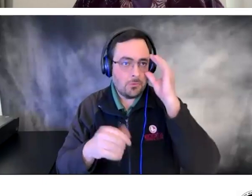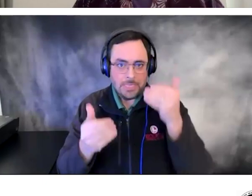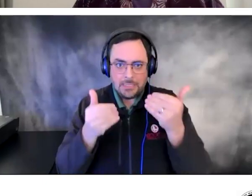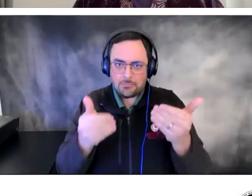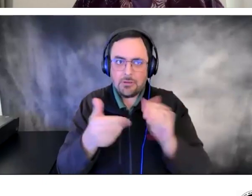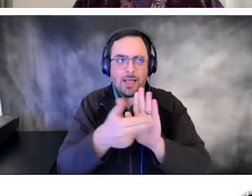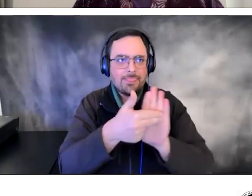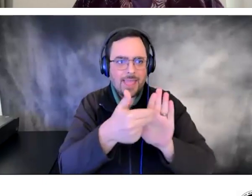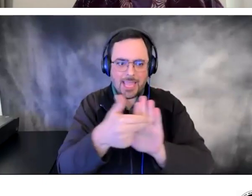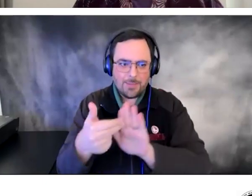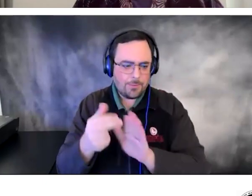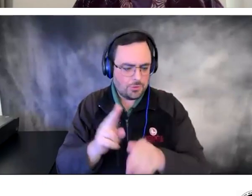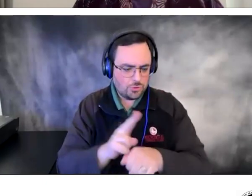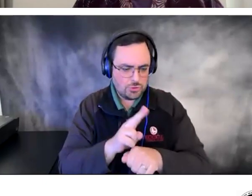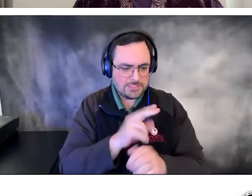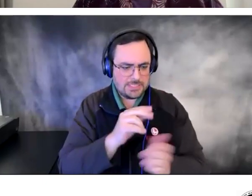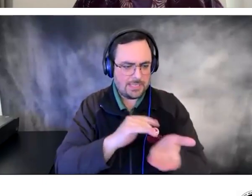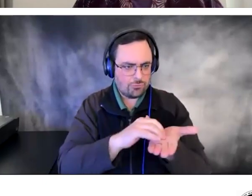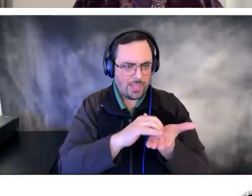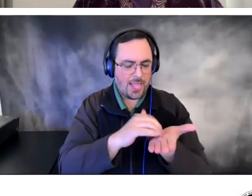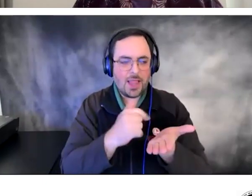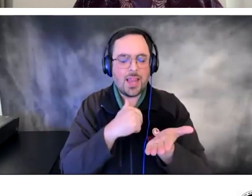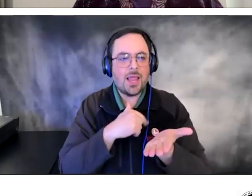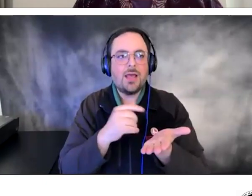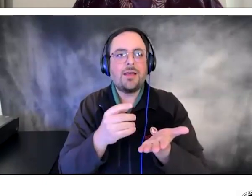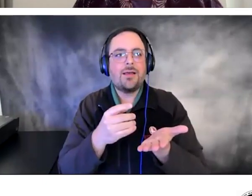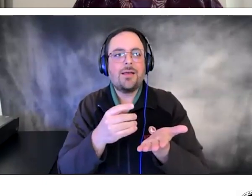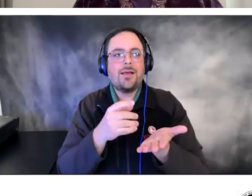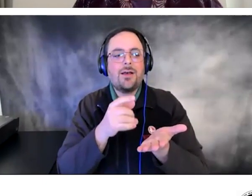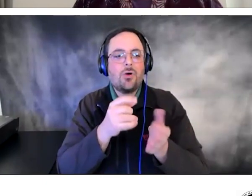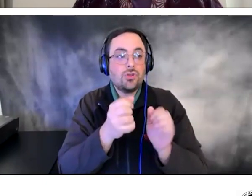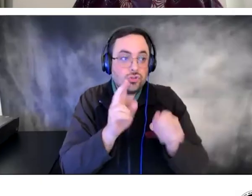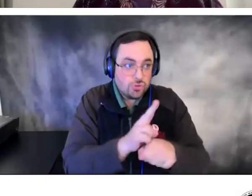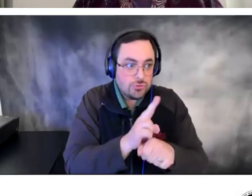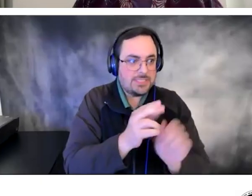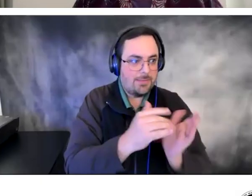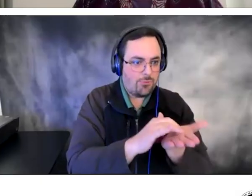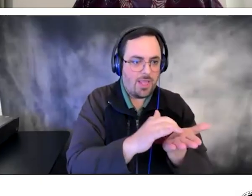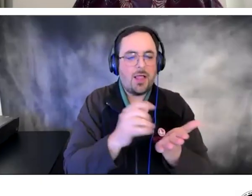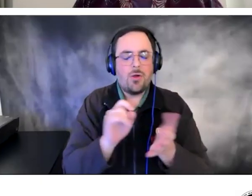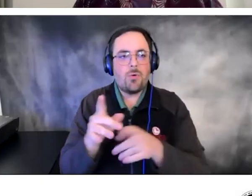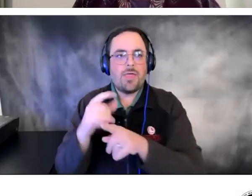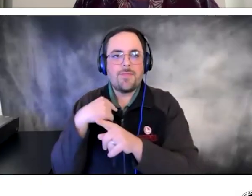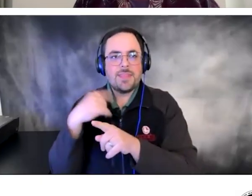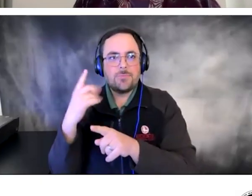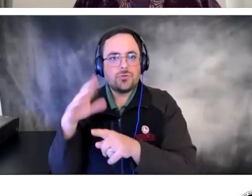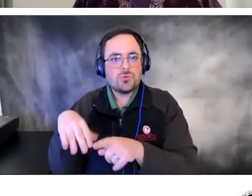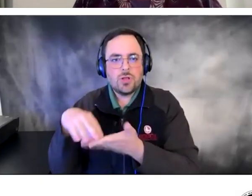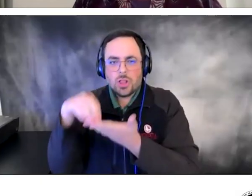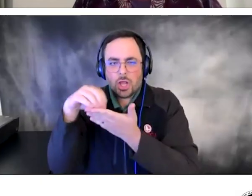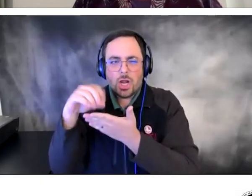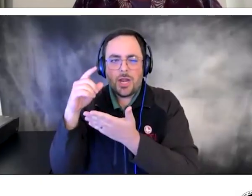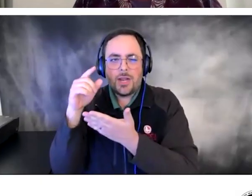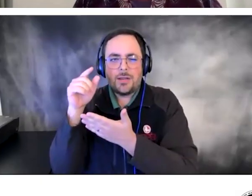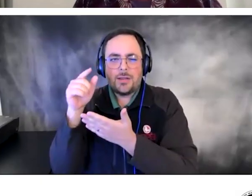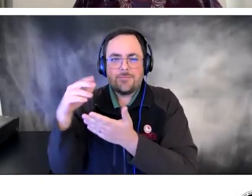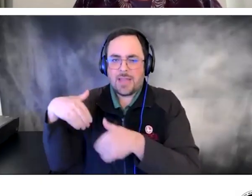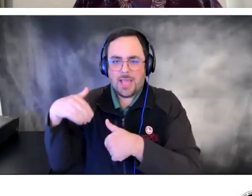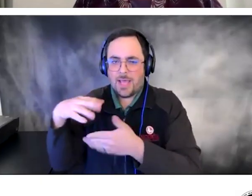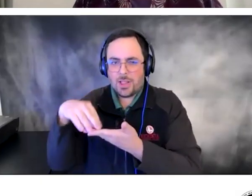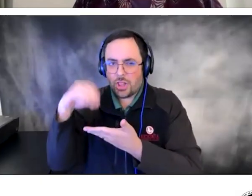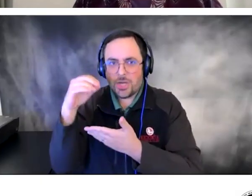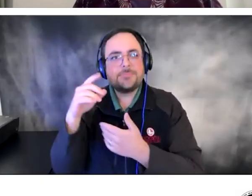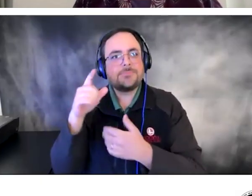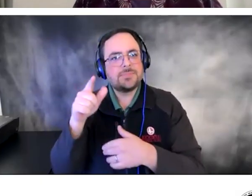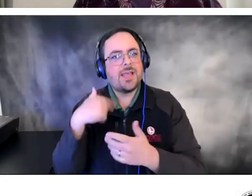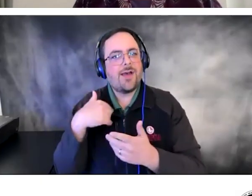with Braille long before the child even knows a single letter of Braille. It may take years for the child to learn a few letters in